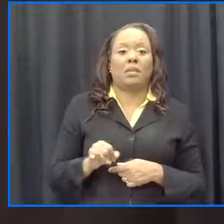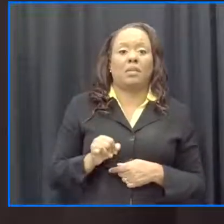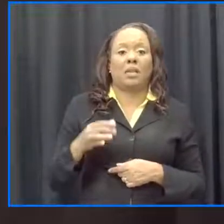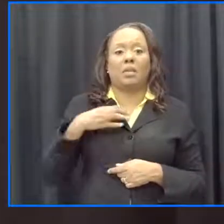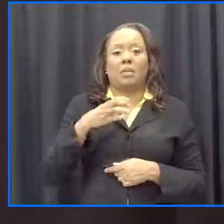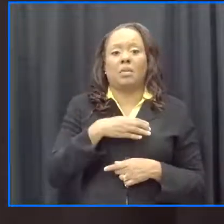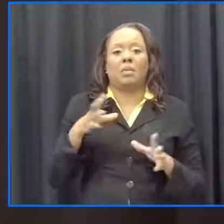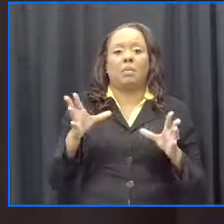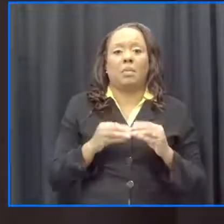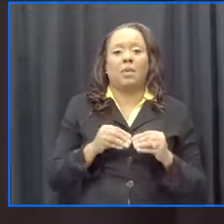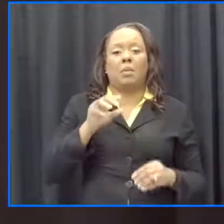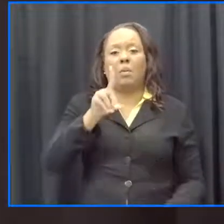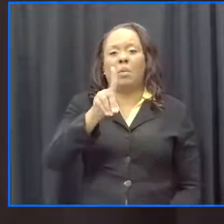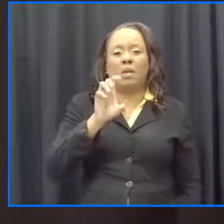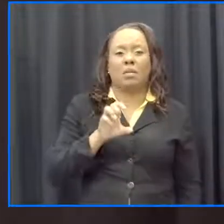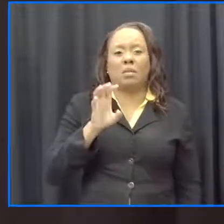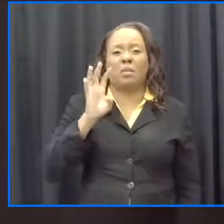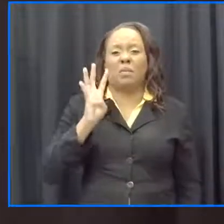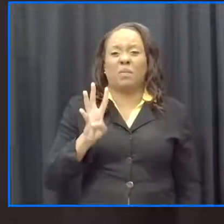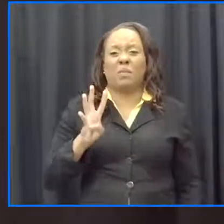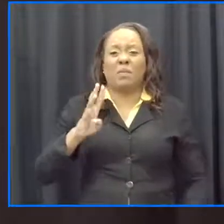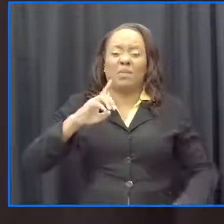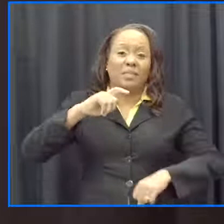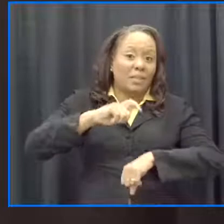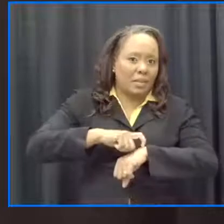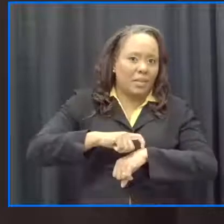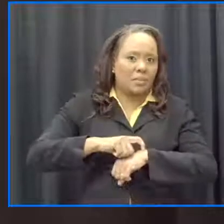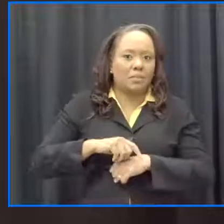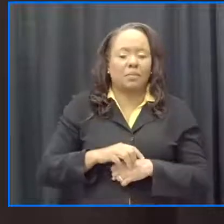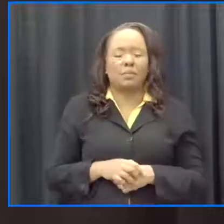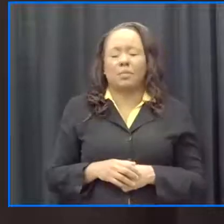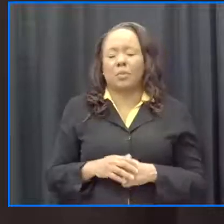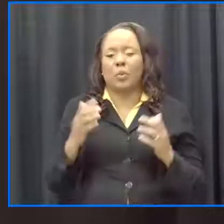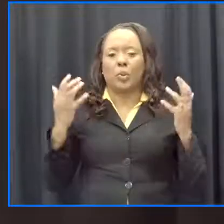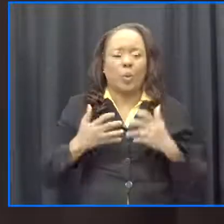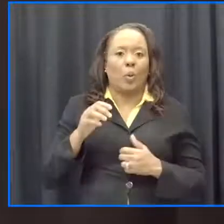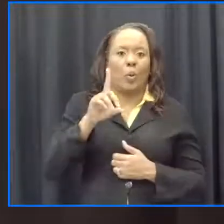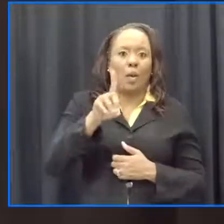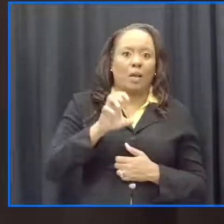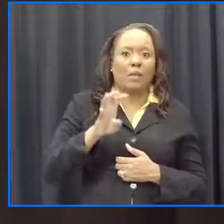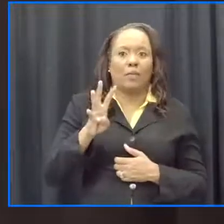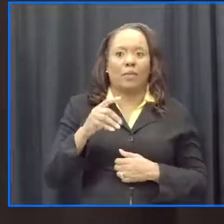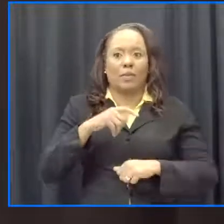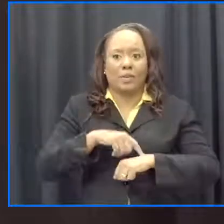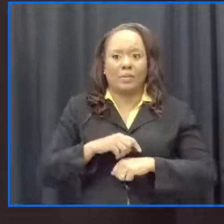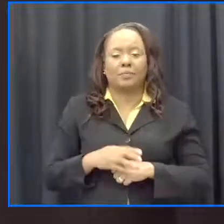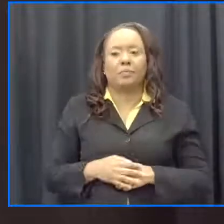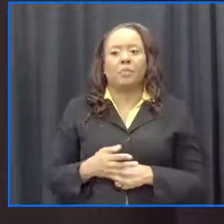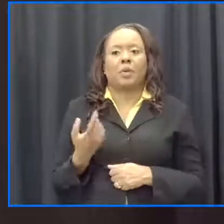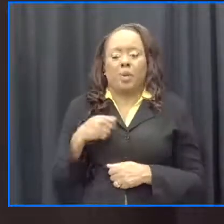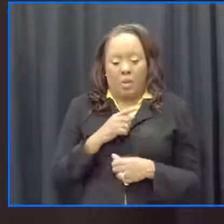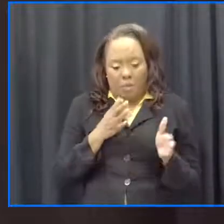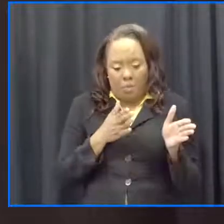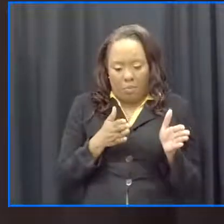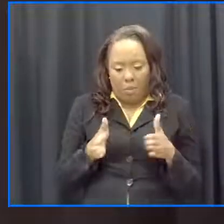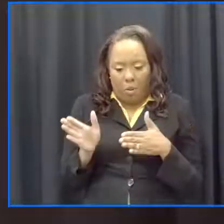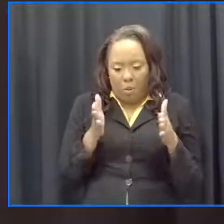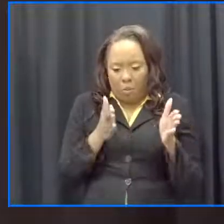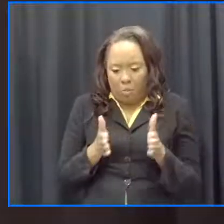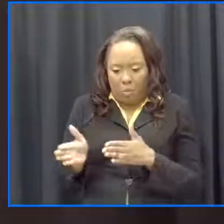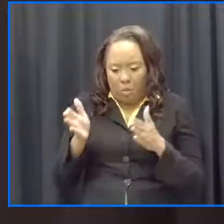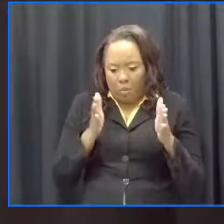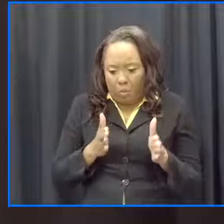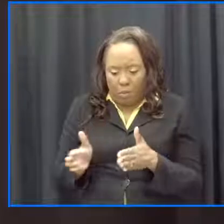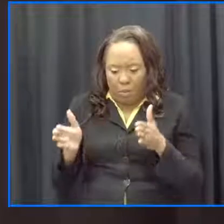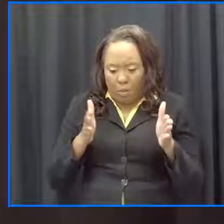112 times in its life of 26 months. We have been methodical in our work in getting